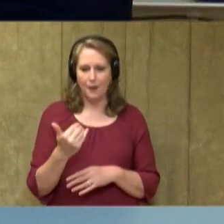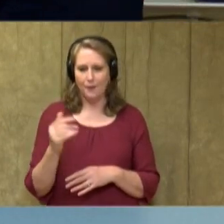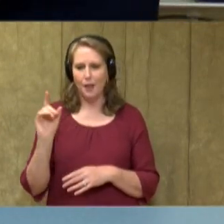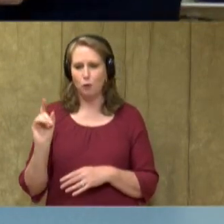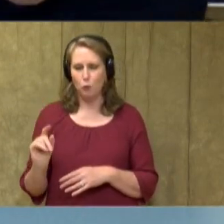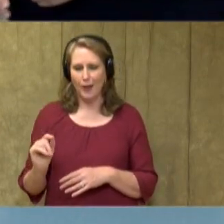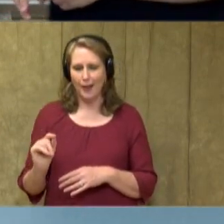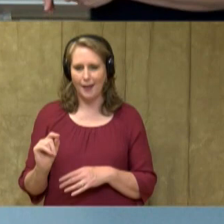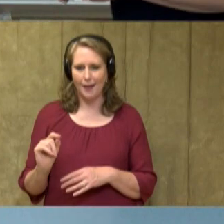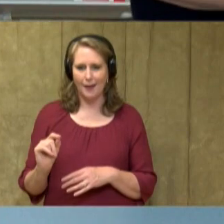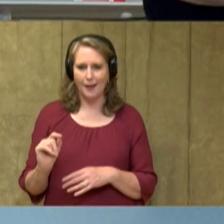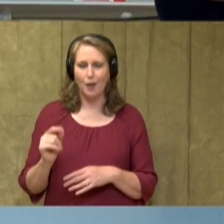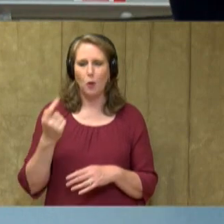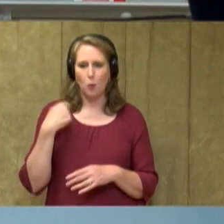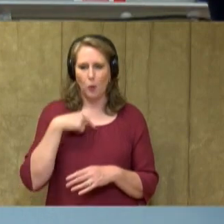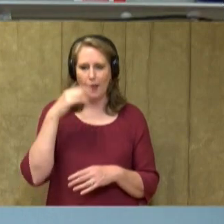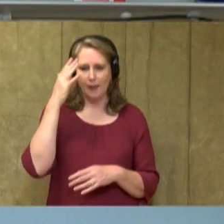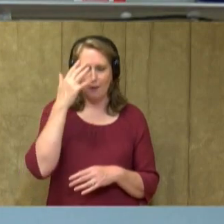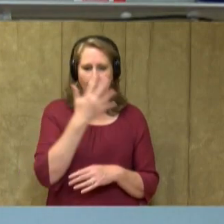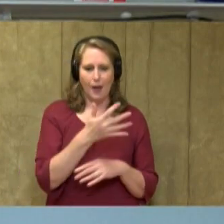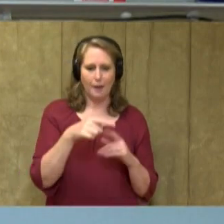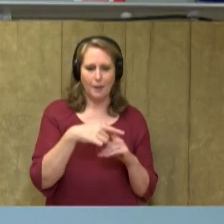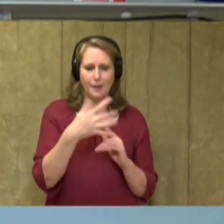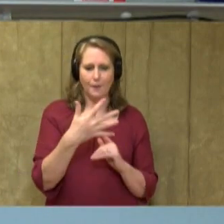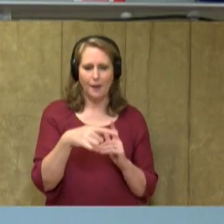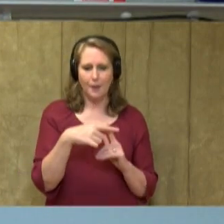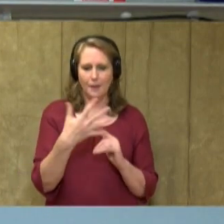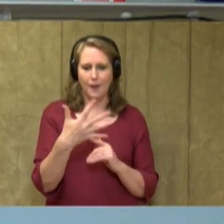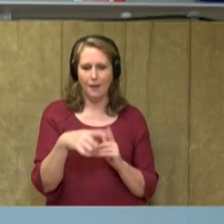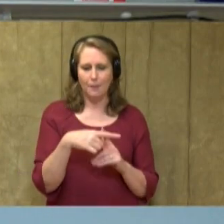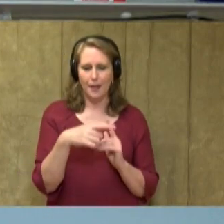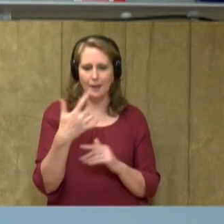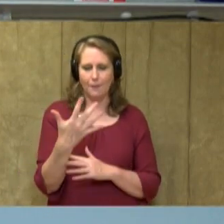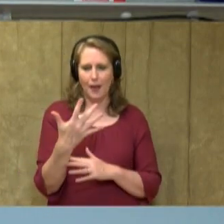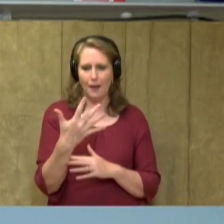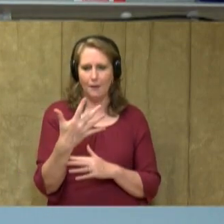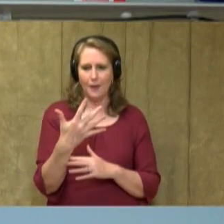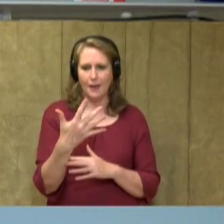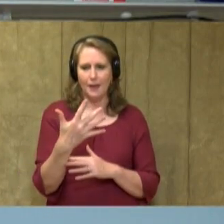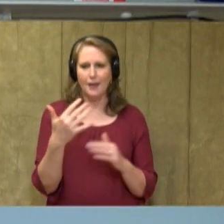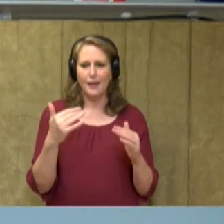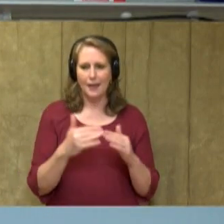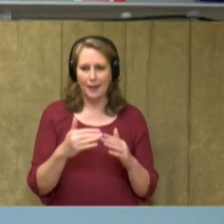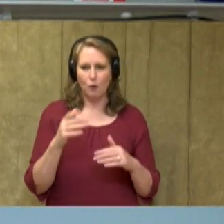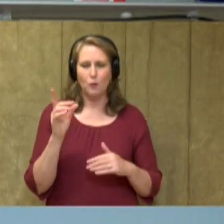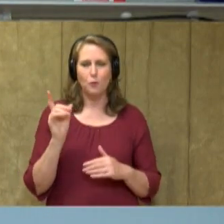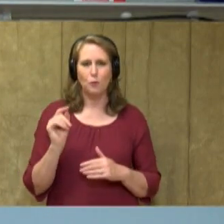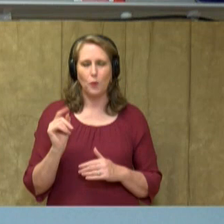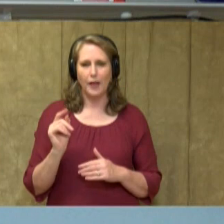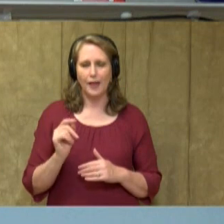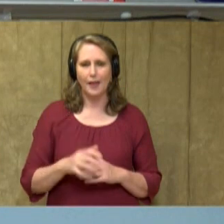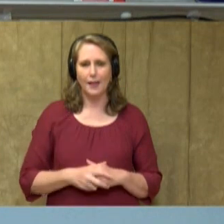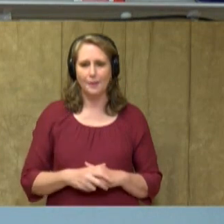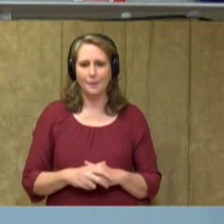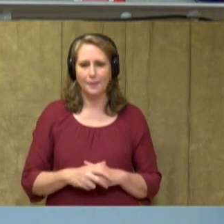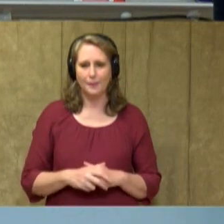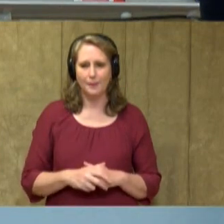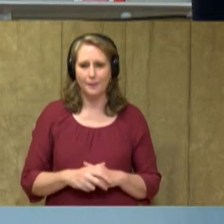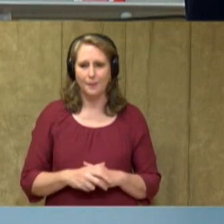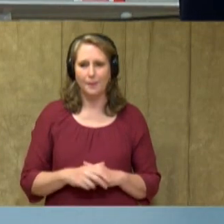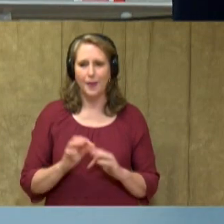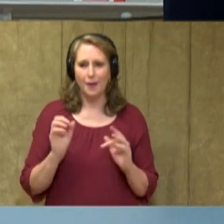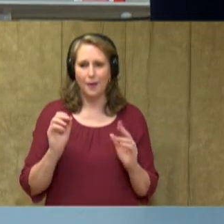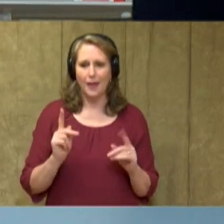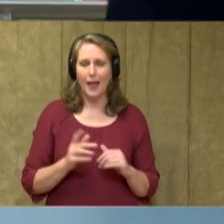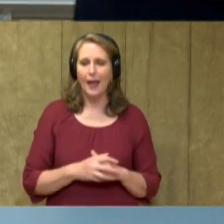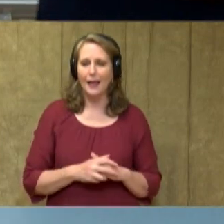15, 20. So we know that 5 plus 5 plus 5 plus 5 plus 5 equals 20. All